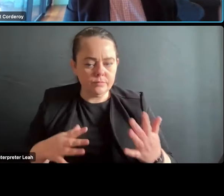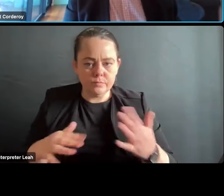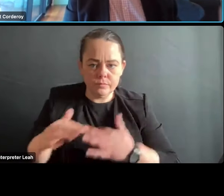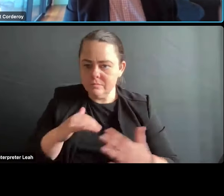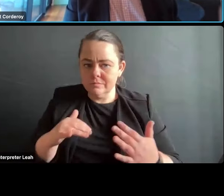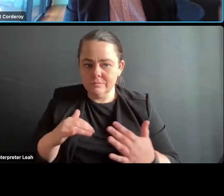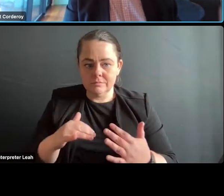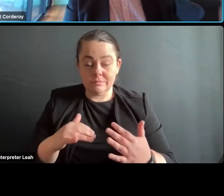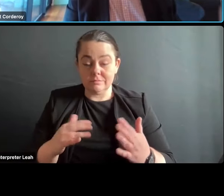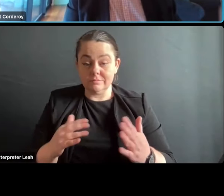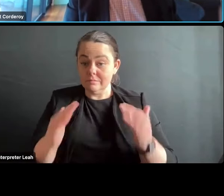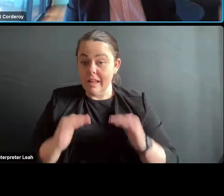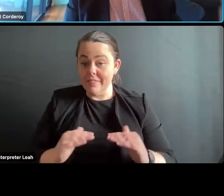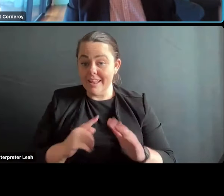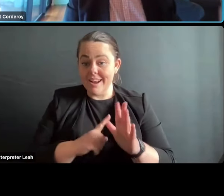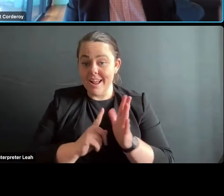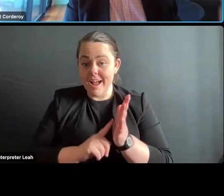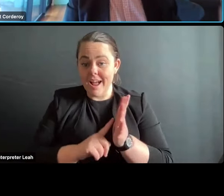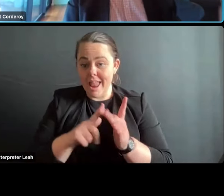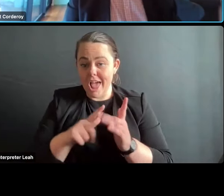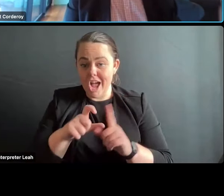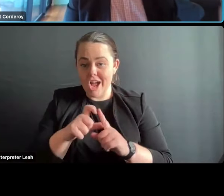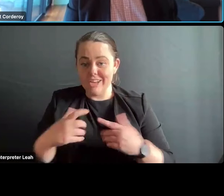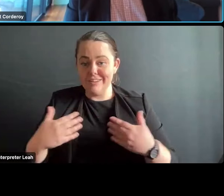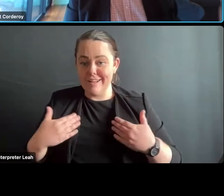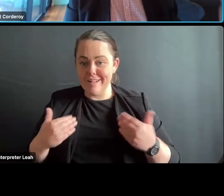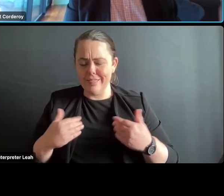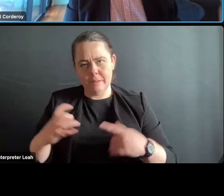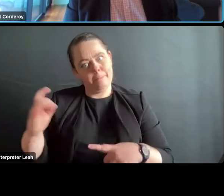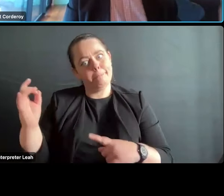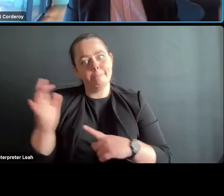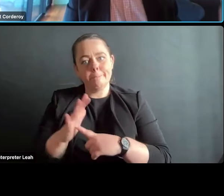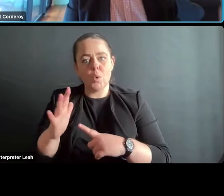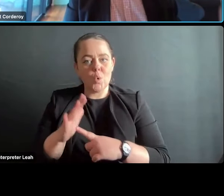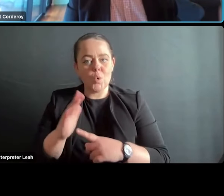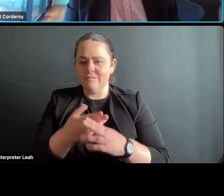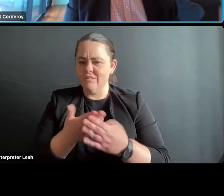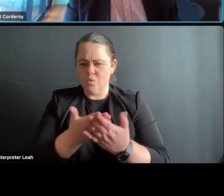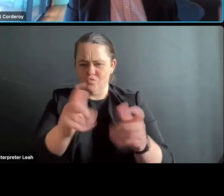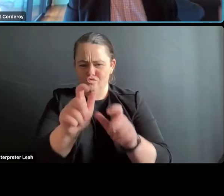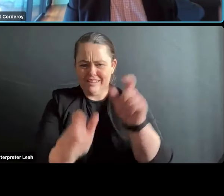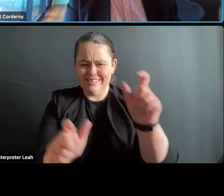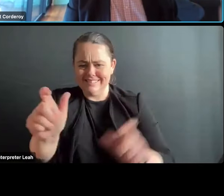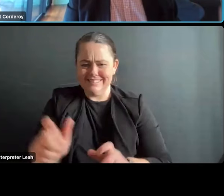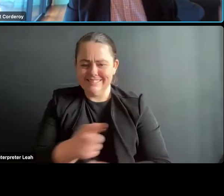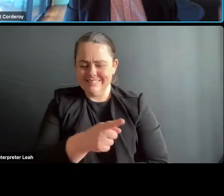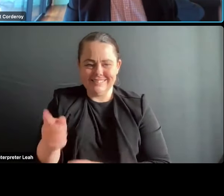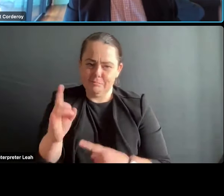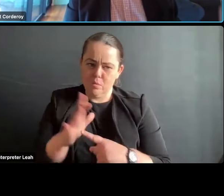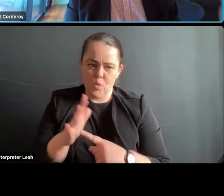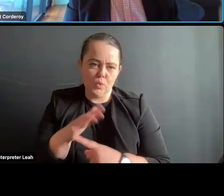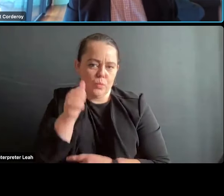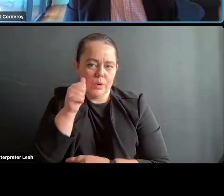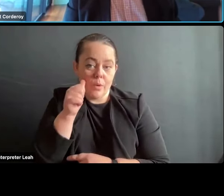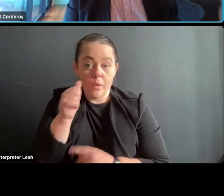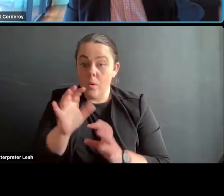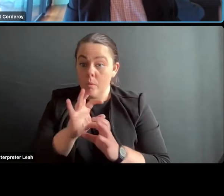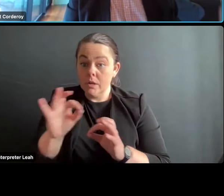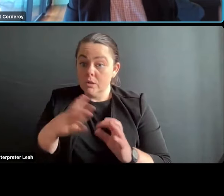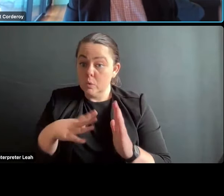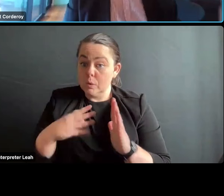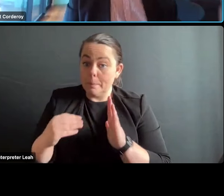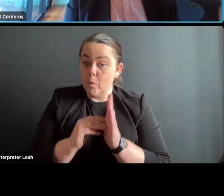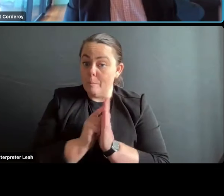care delivery for a resident. I don't think anyone would suggest otherwise. Now, it doesn't include it in the minutes of care,